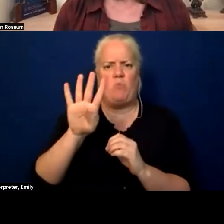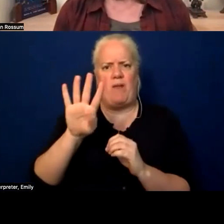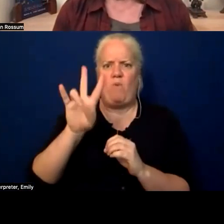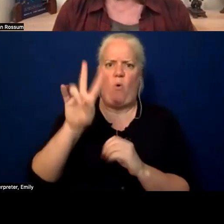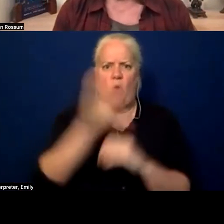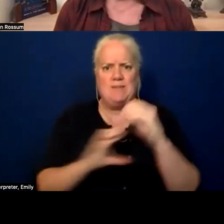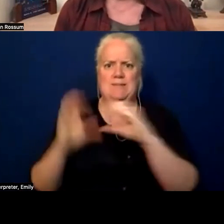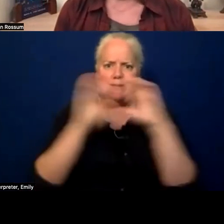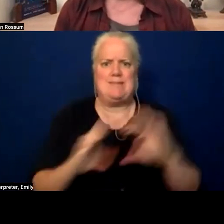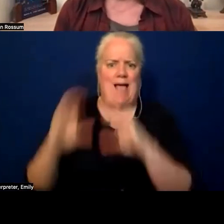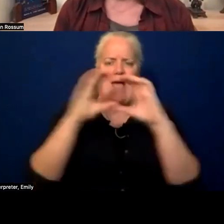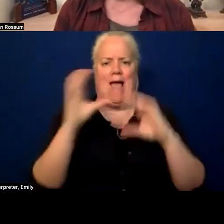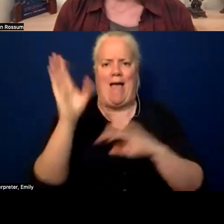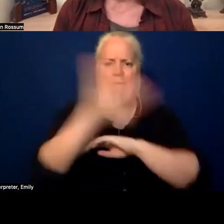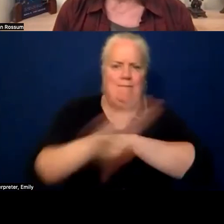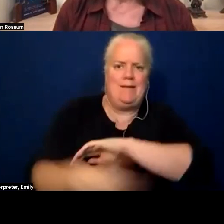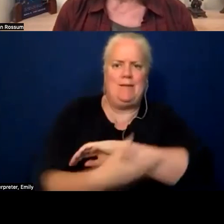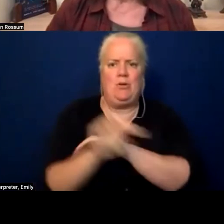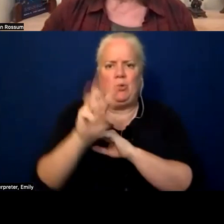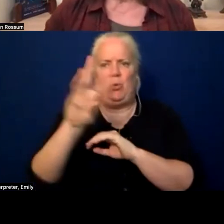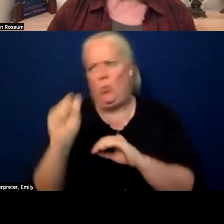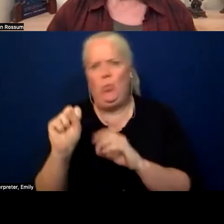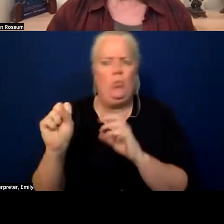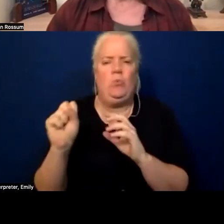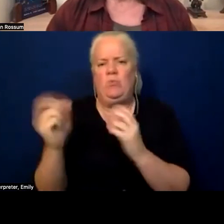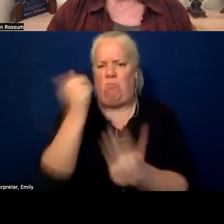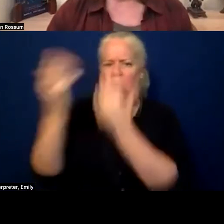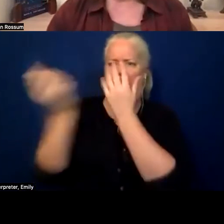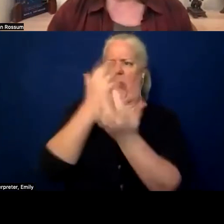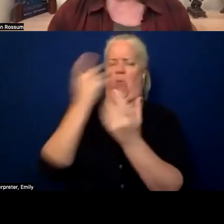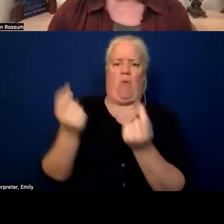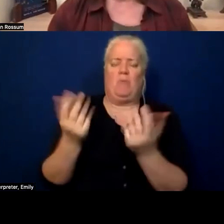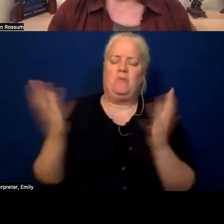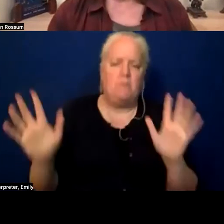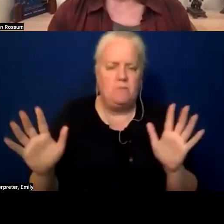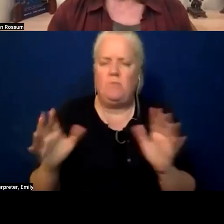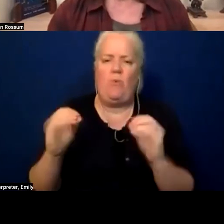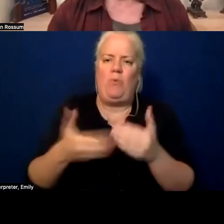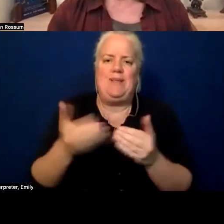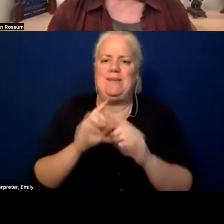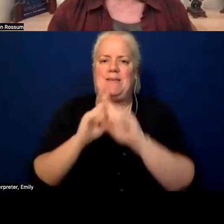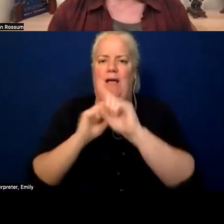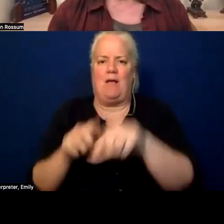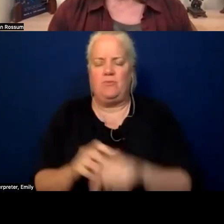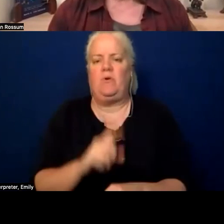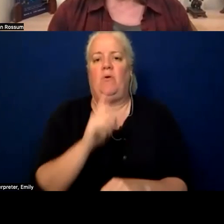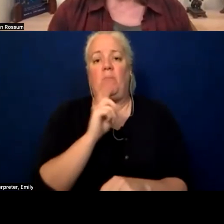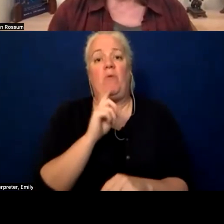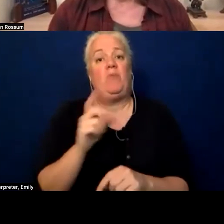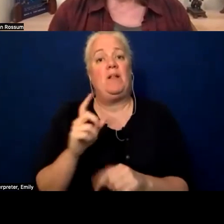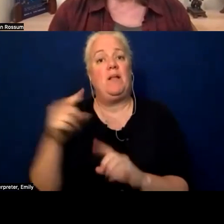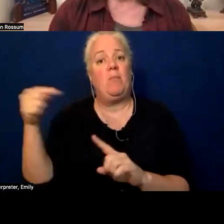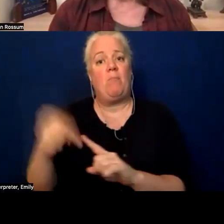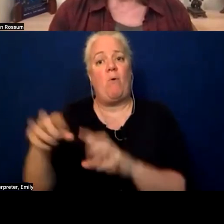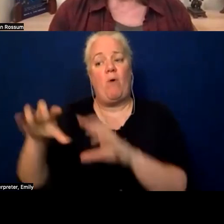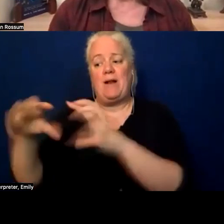that is on a human scale and puts people at the center, particularly puts the most vulnerable among us at the center, is the